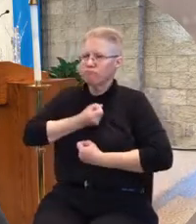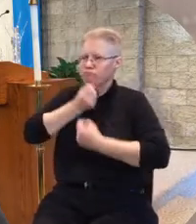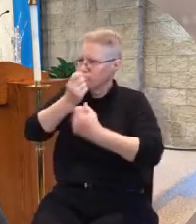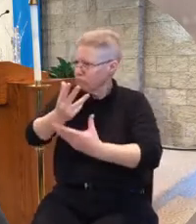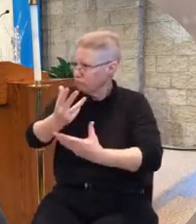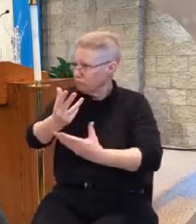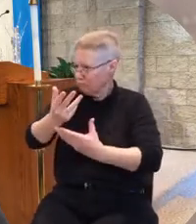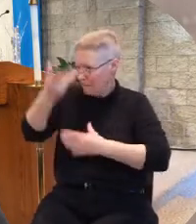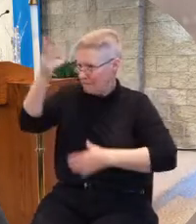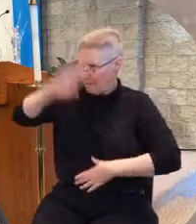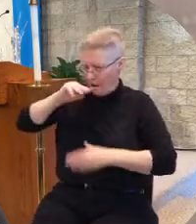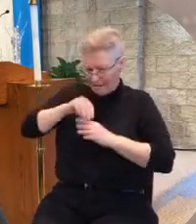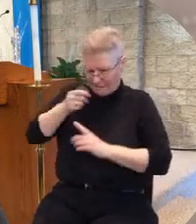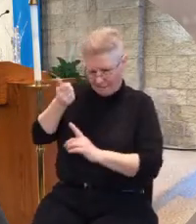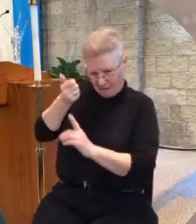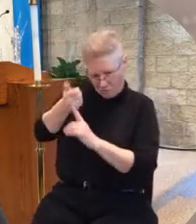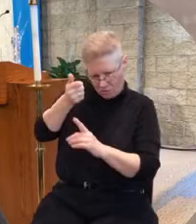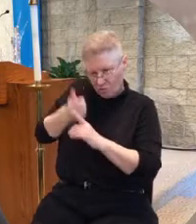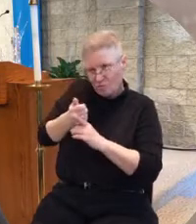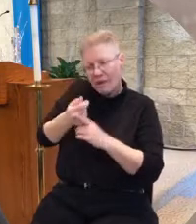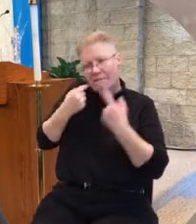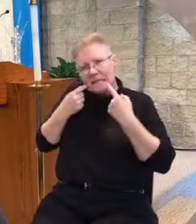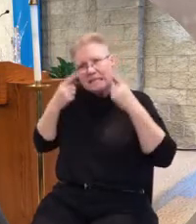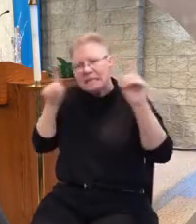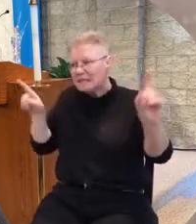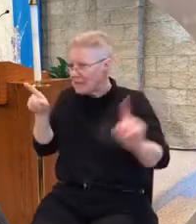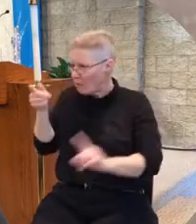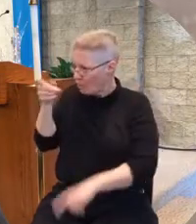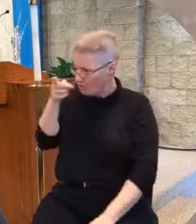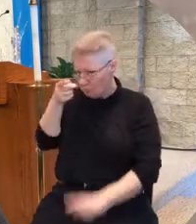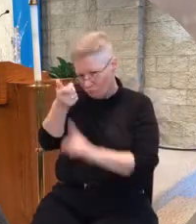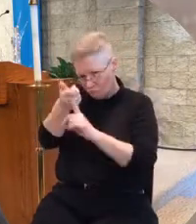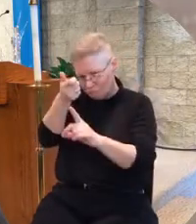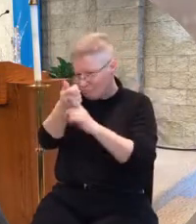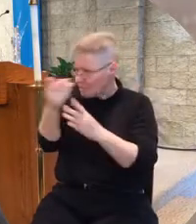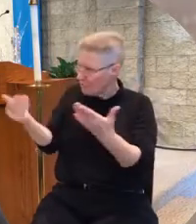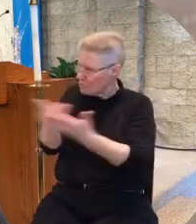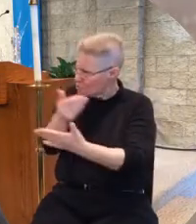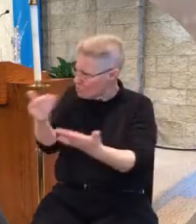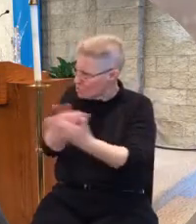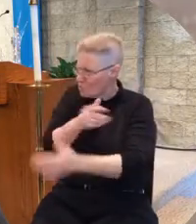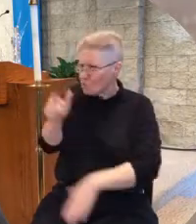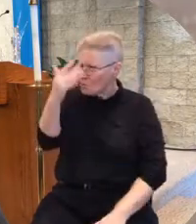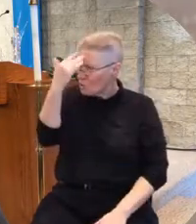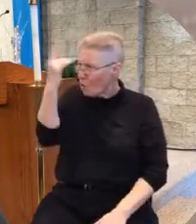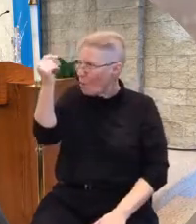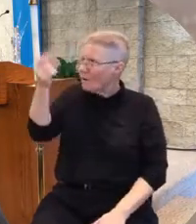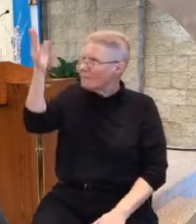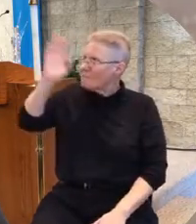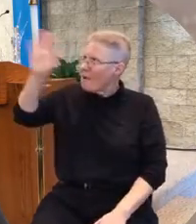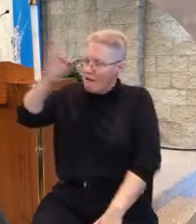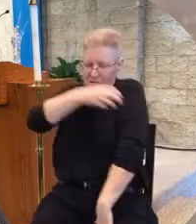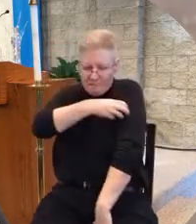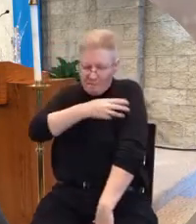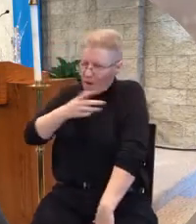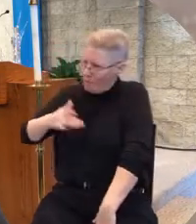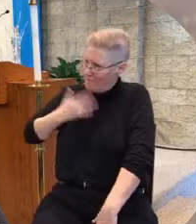God within you declaring itself anew in, as, and through you. And you know it. You feel the power.